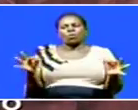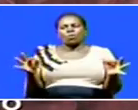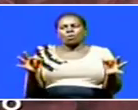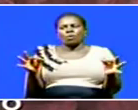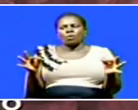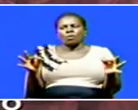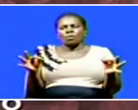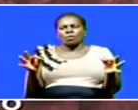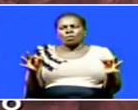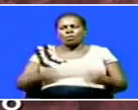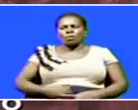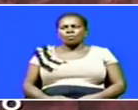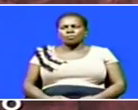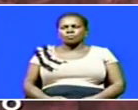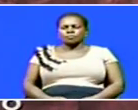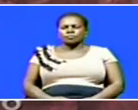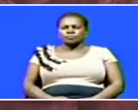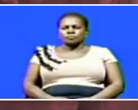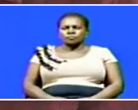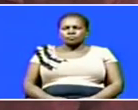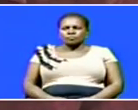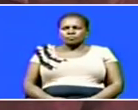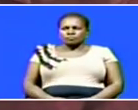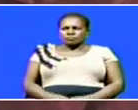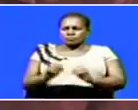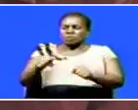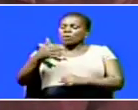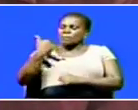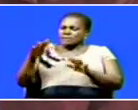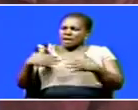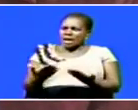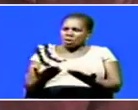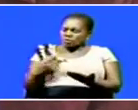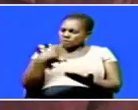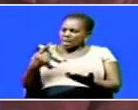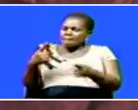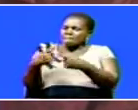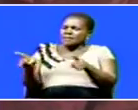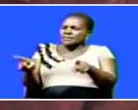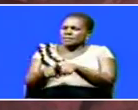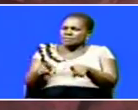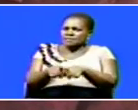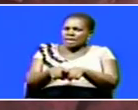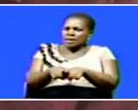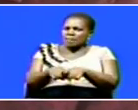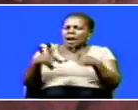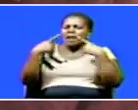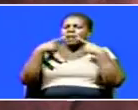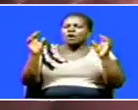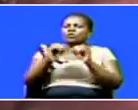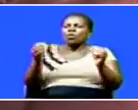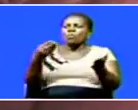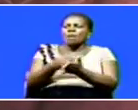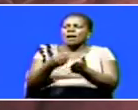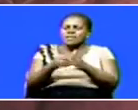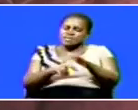have enough funds to cater to everybody's needs. It could be better if they argue so, but also they let them not announce that the money has